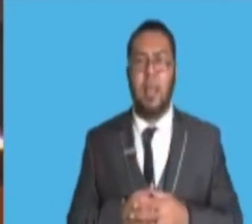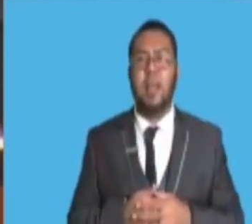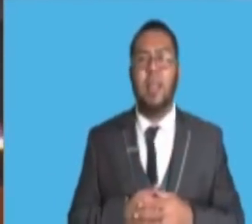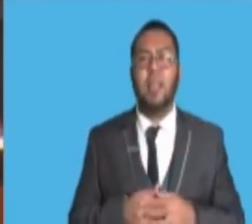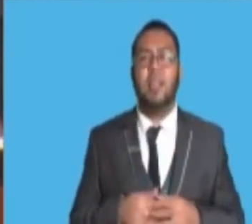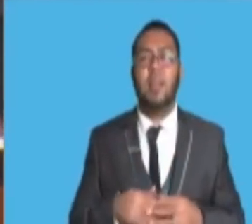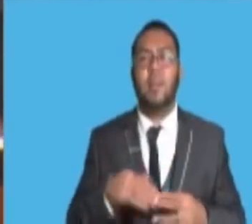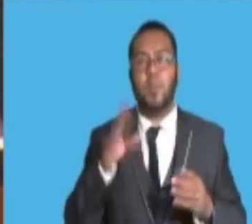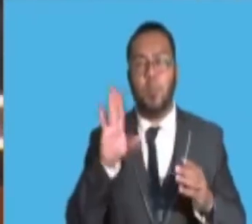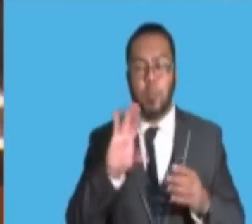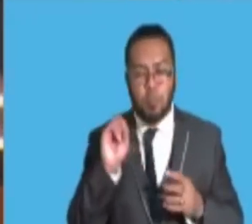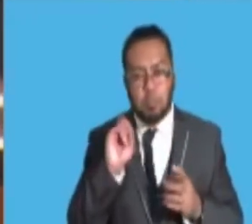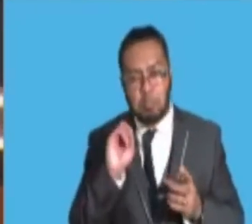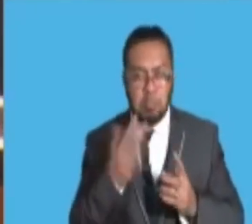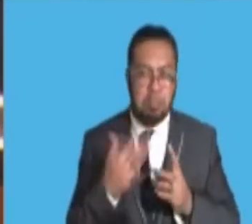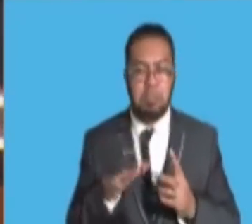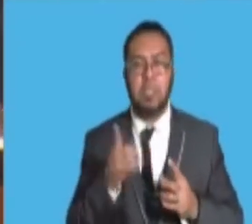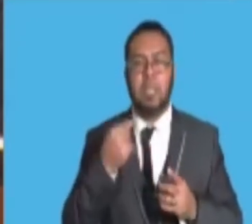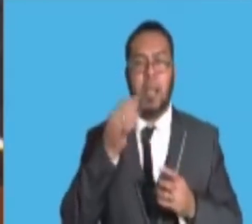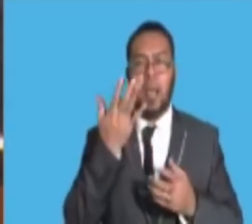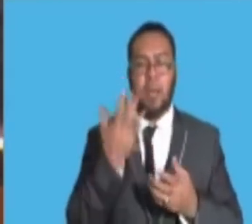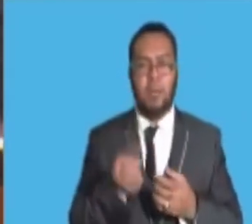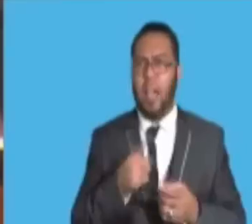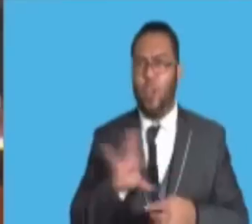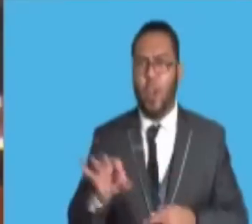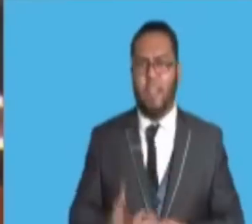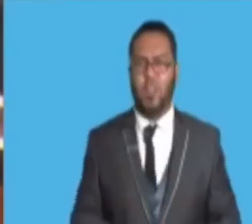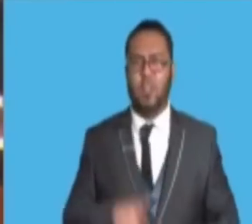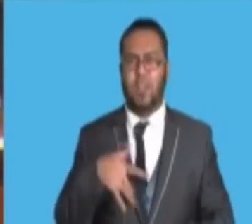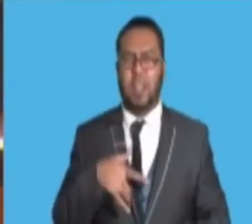exists. I fortunately did not have those feelings